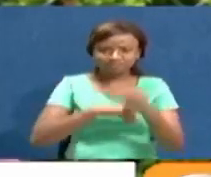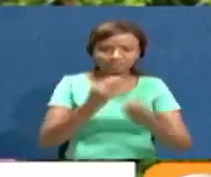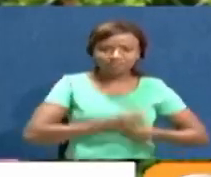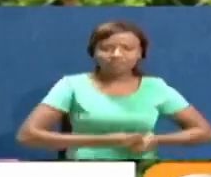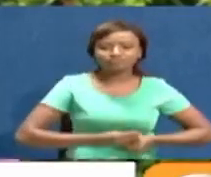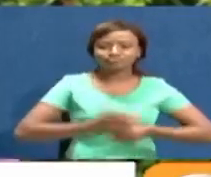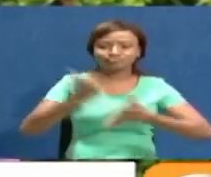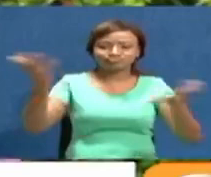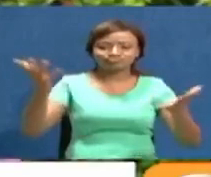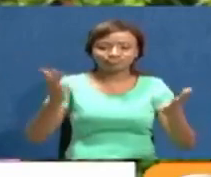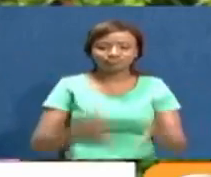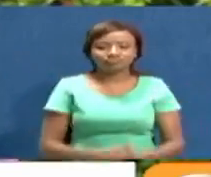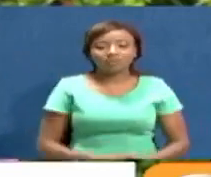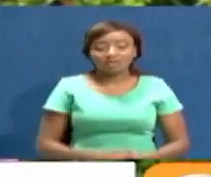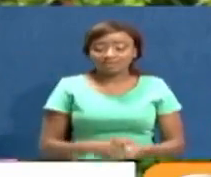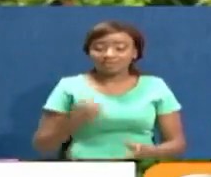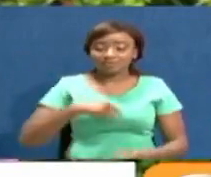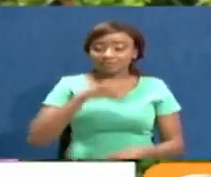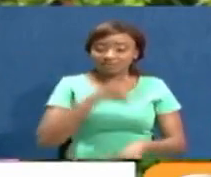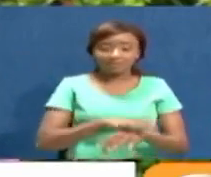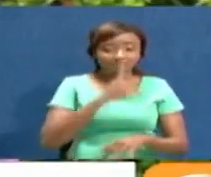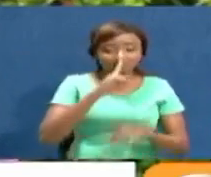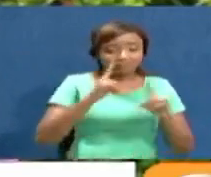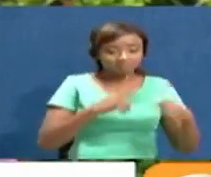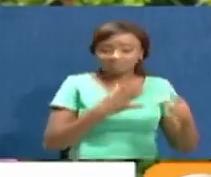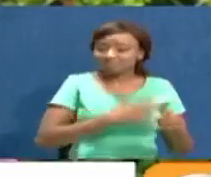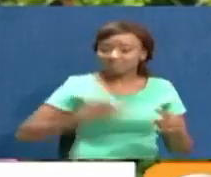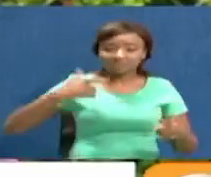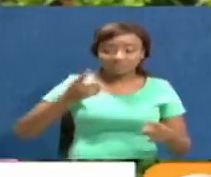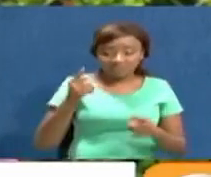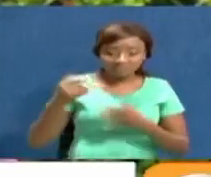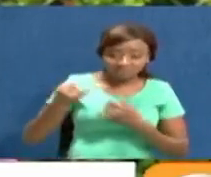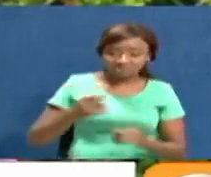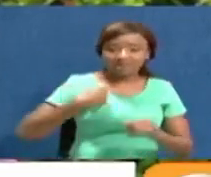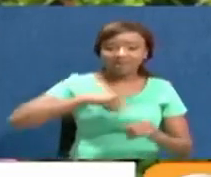for their money. Let them not try and take us back to where